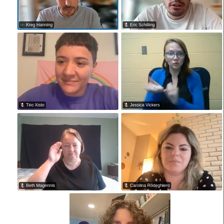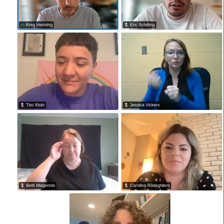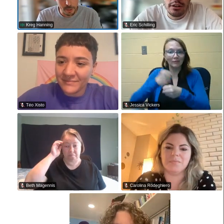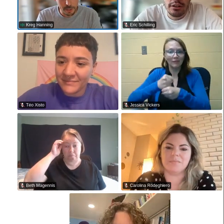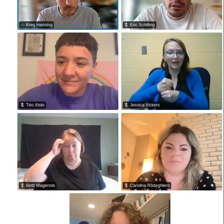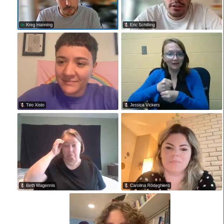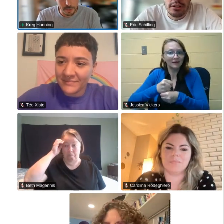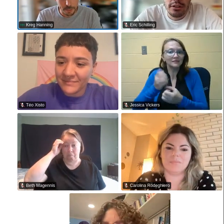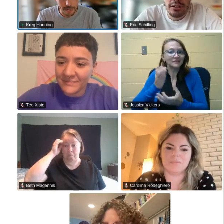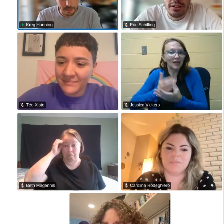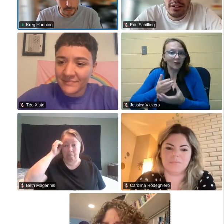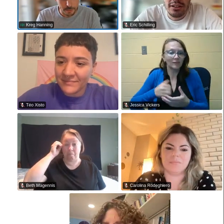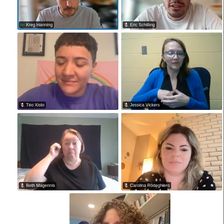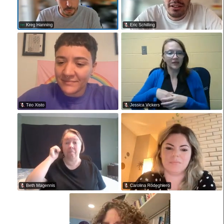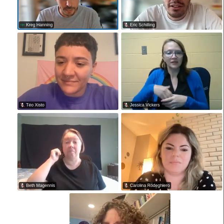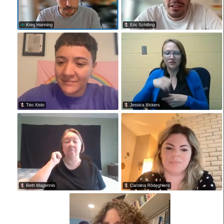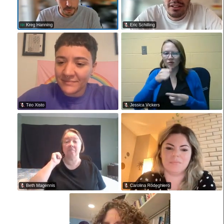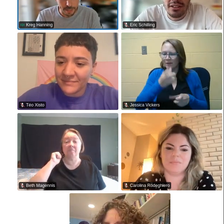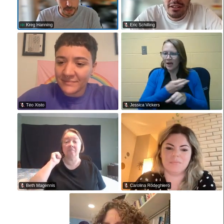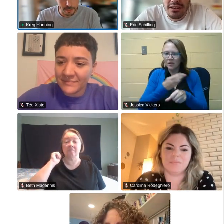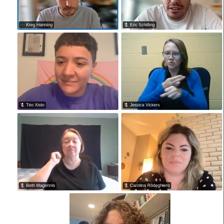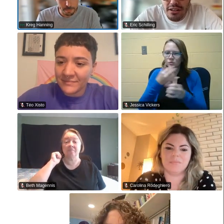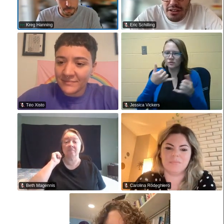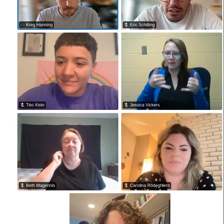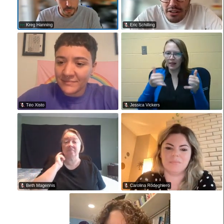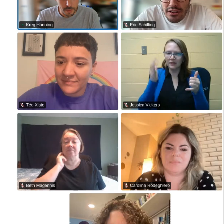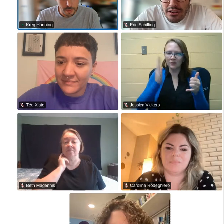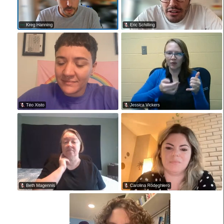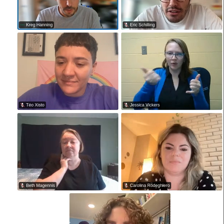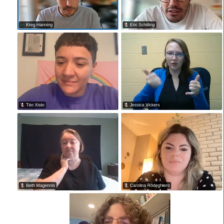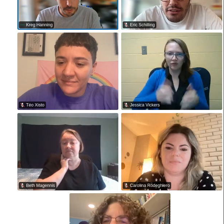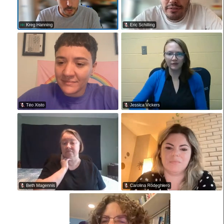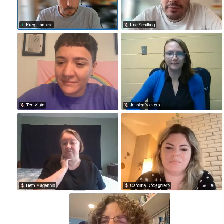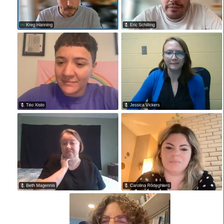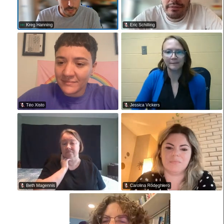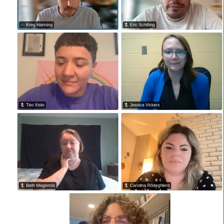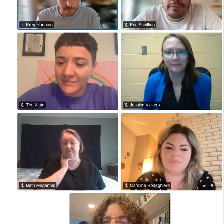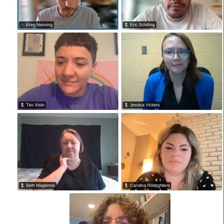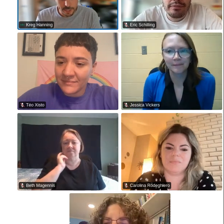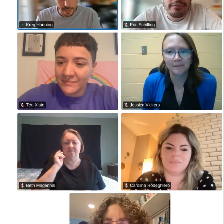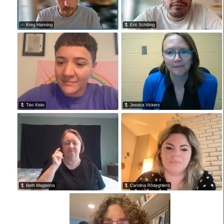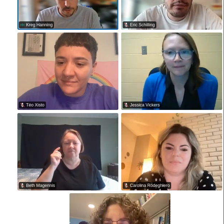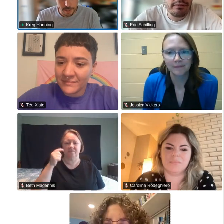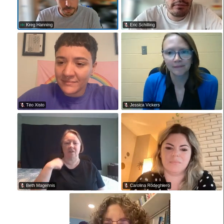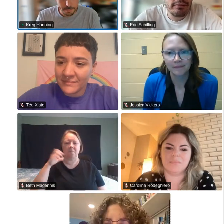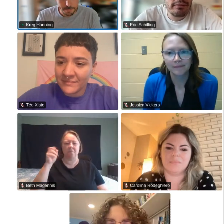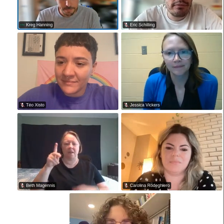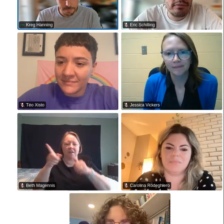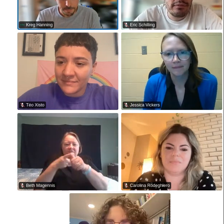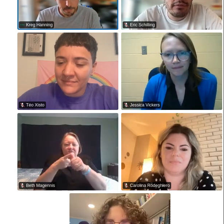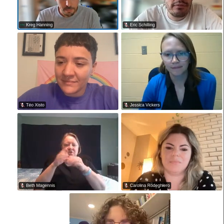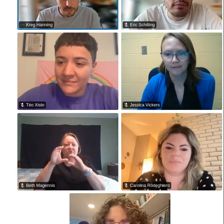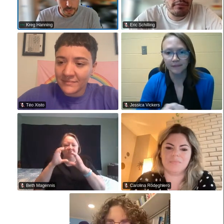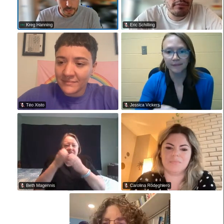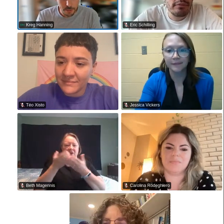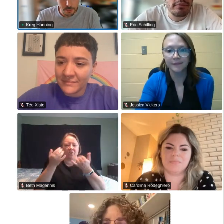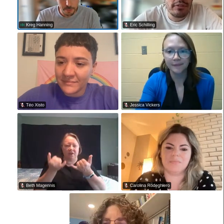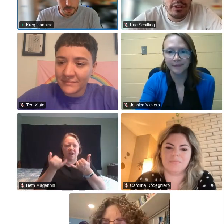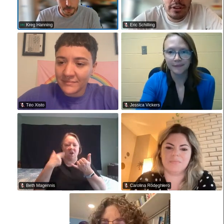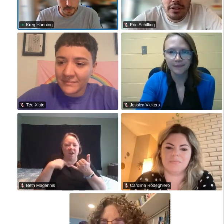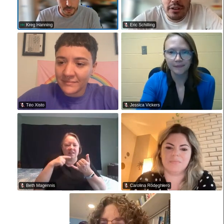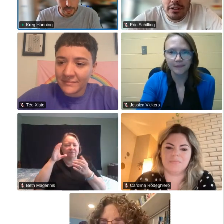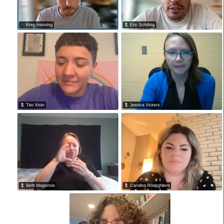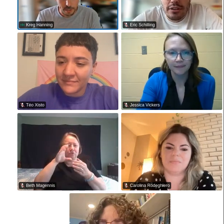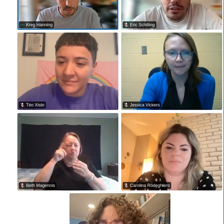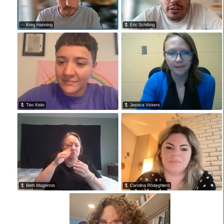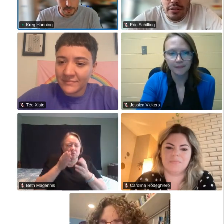So again, I'm not going to use the play on this one, so I'm going to get rid of that one. And I'm going to go back to the first category. And let's look through